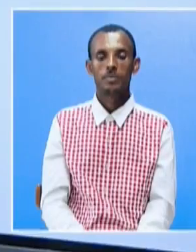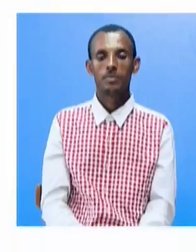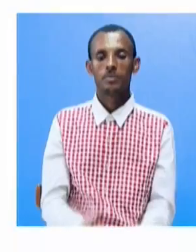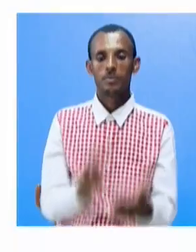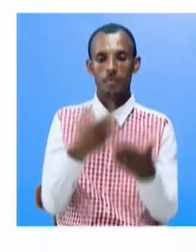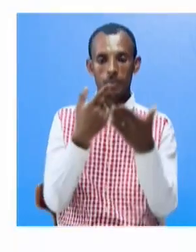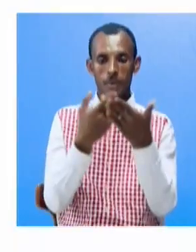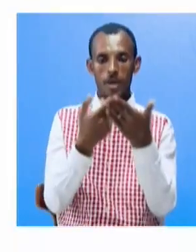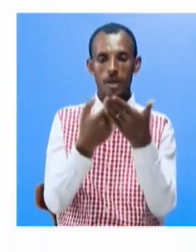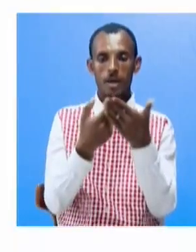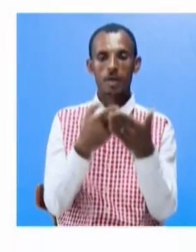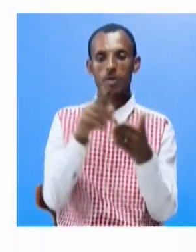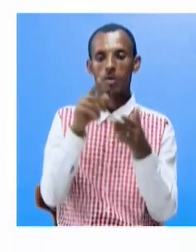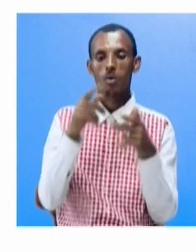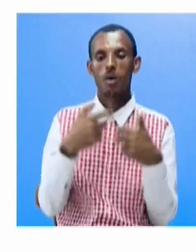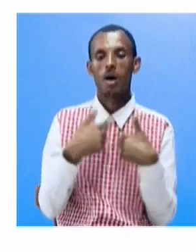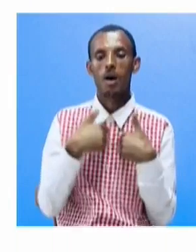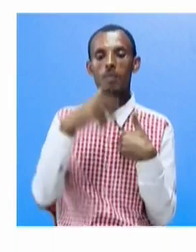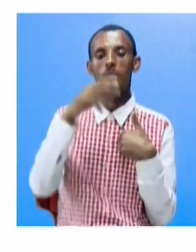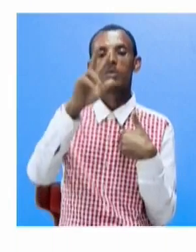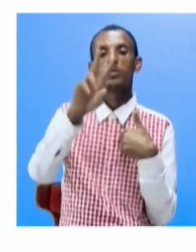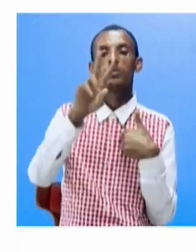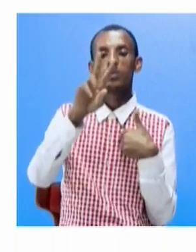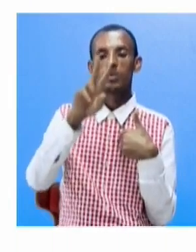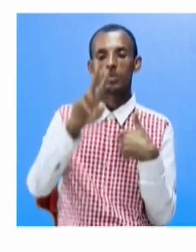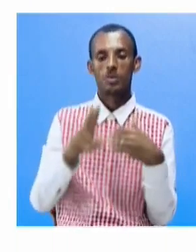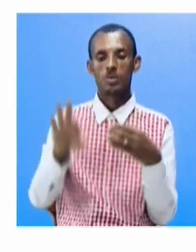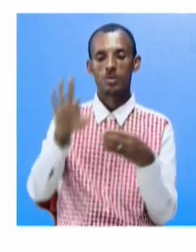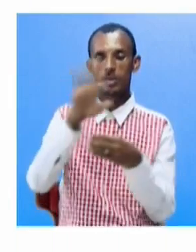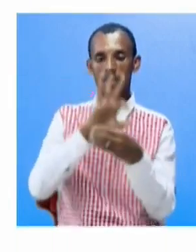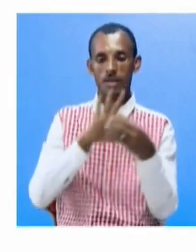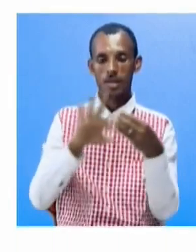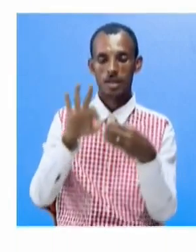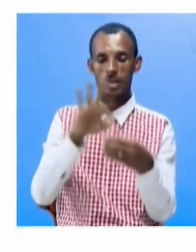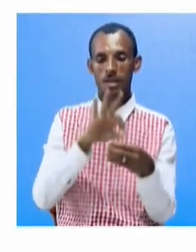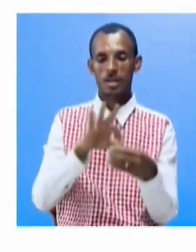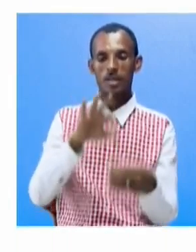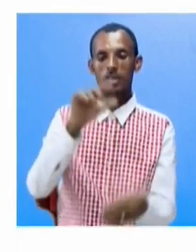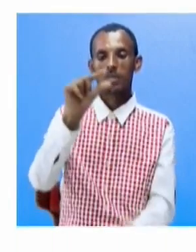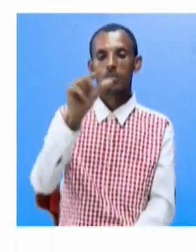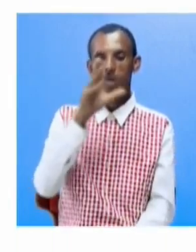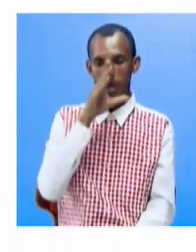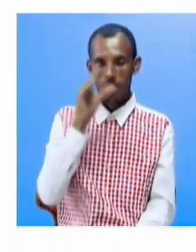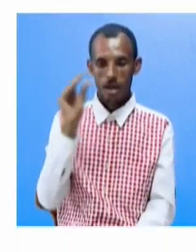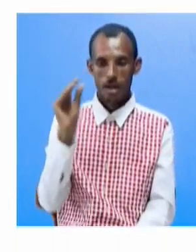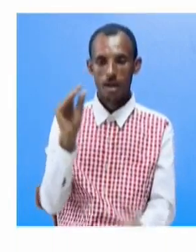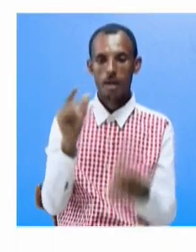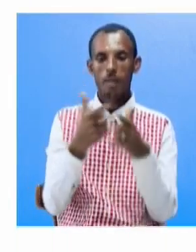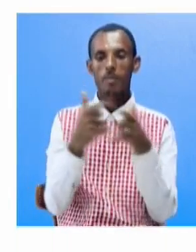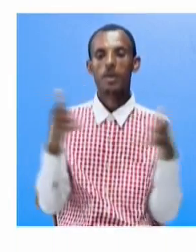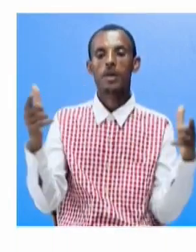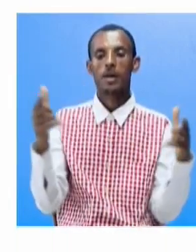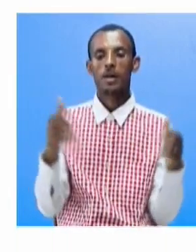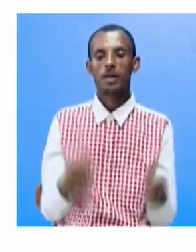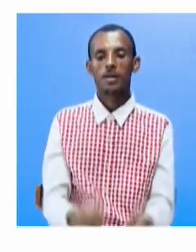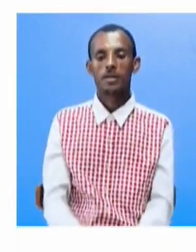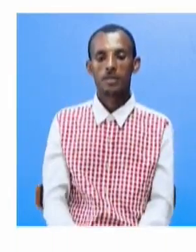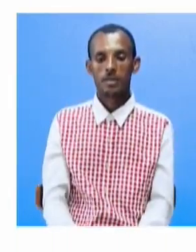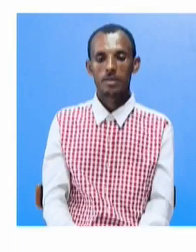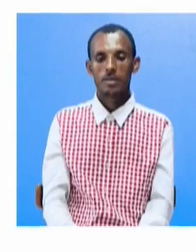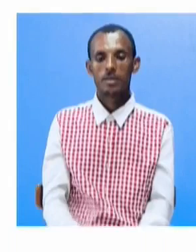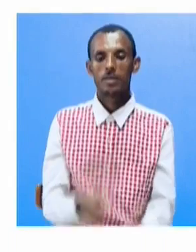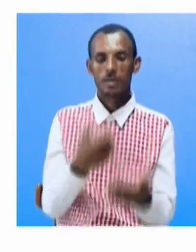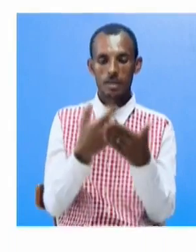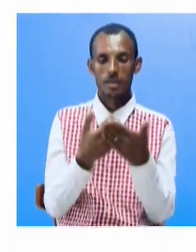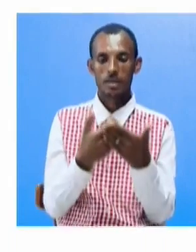Here you have two circles, the smaller and the bigger circle, and